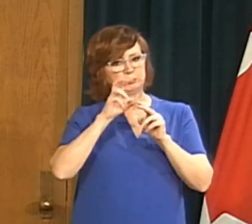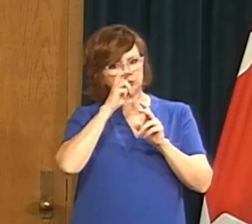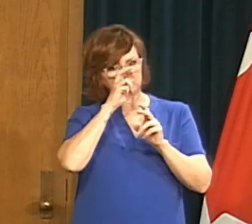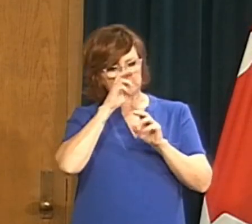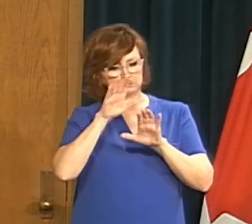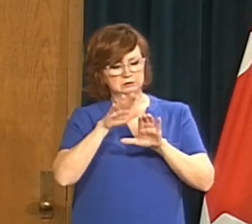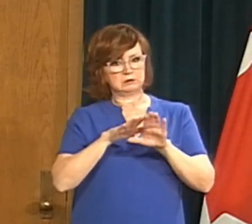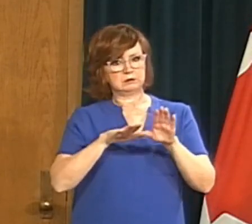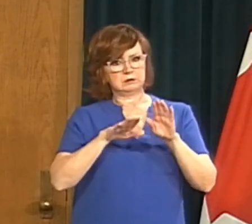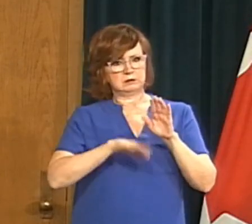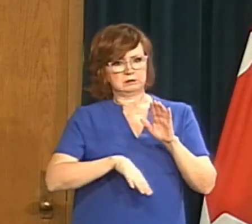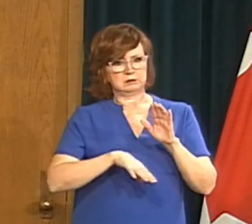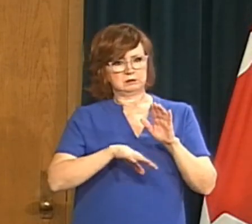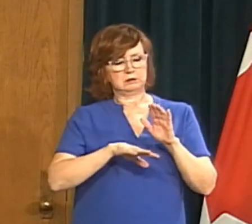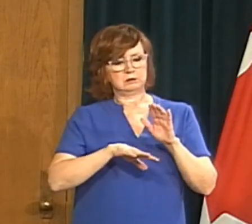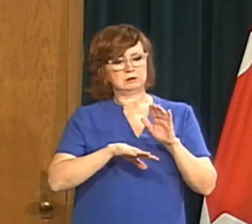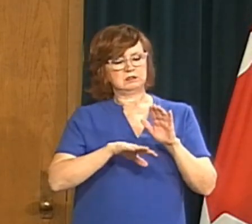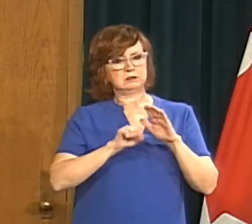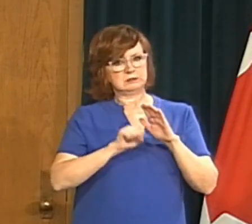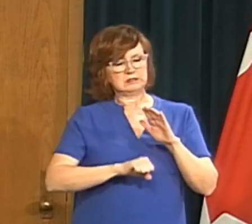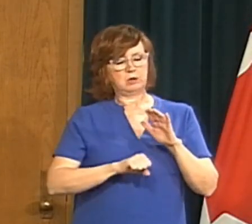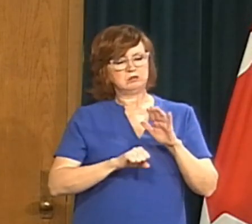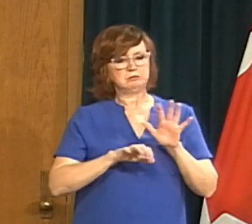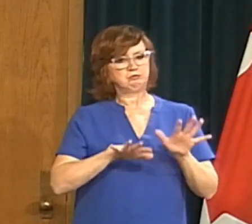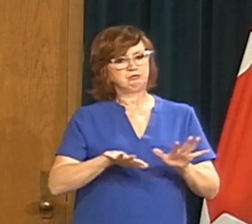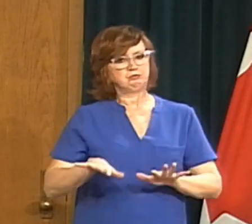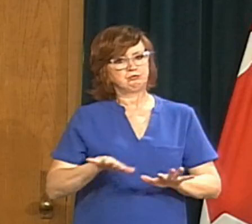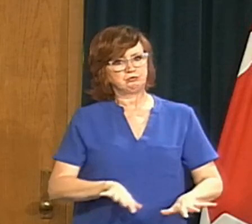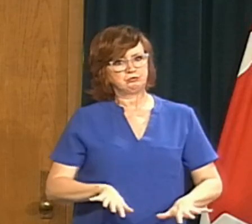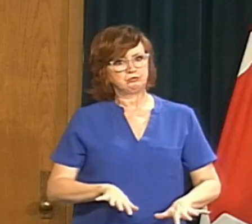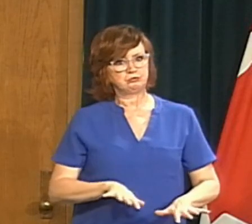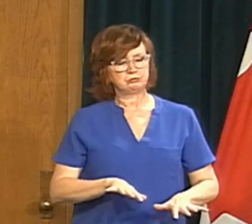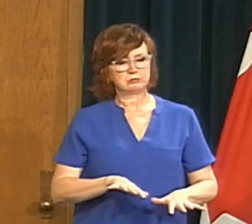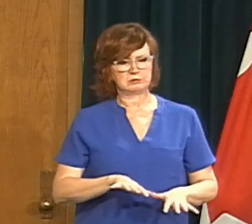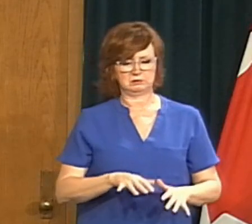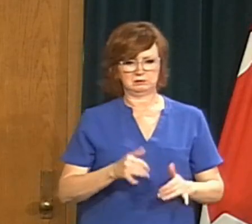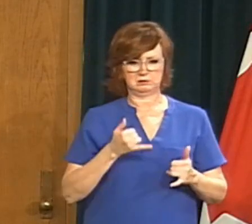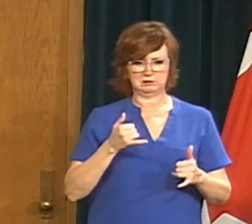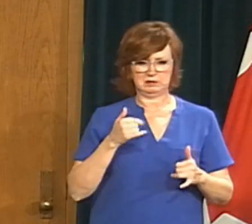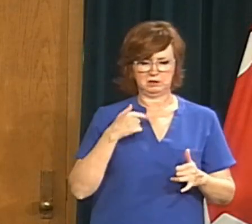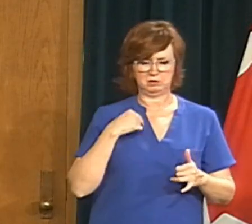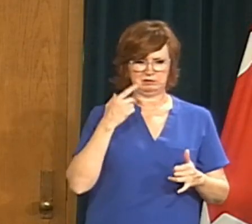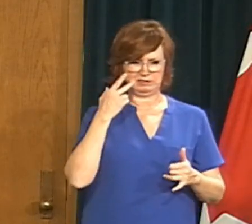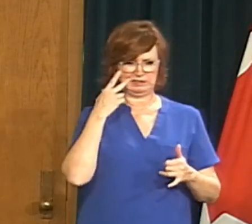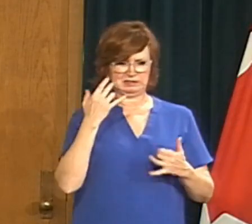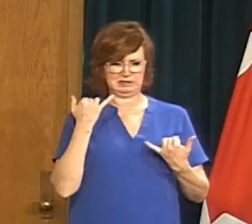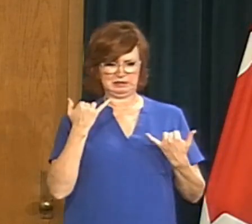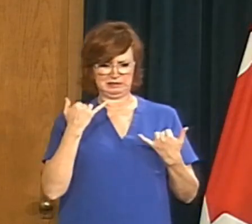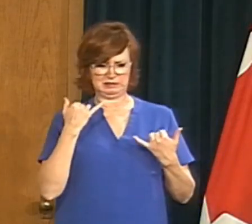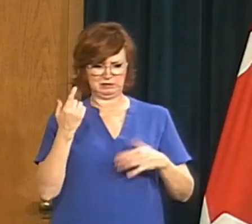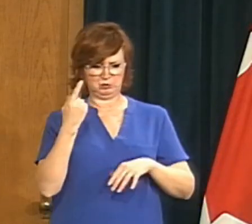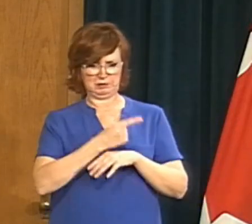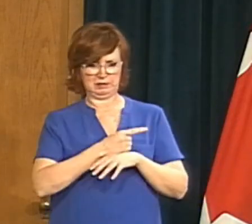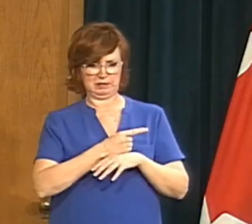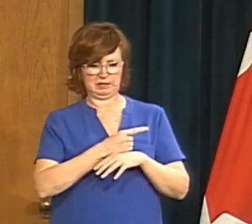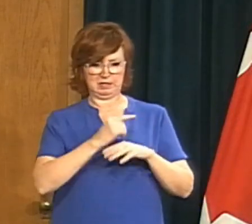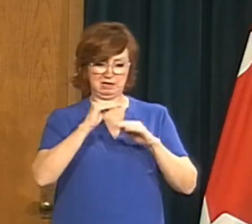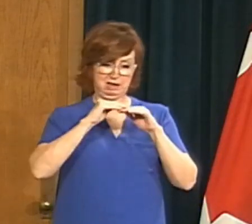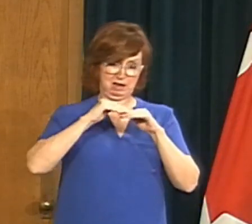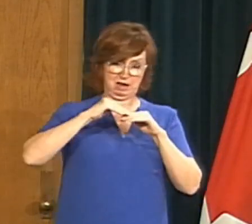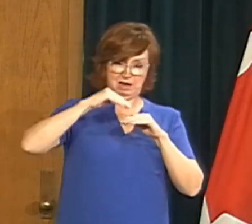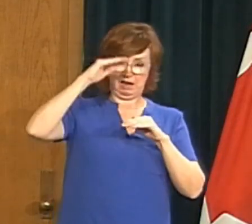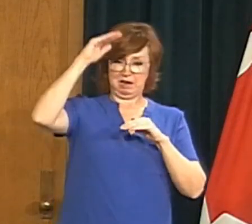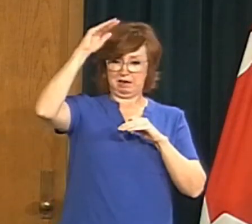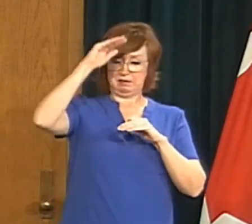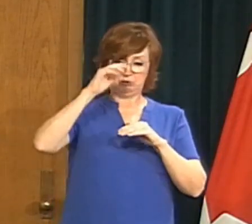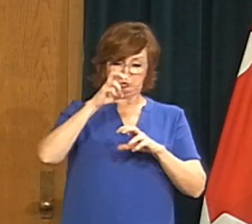see tightened restrictions with 2 communities exempted. Why should the whole northern region be subject to